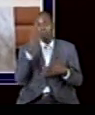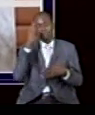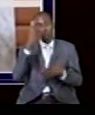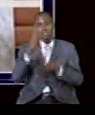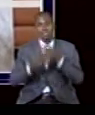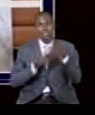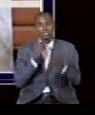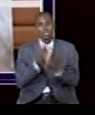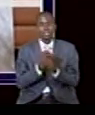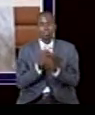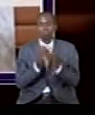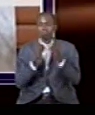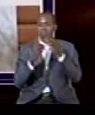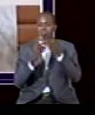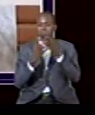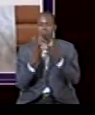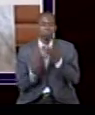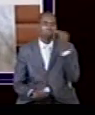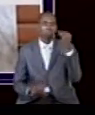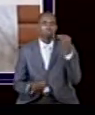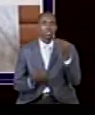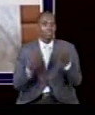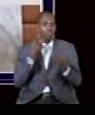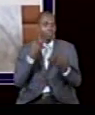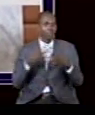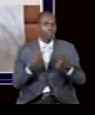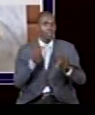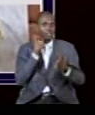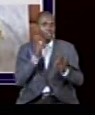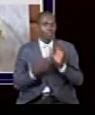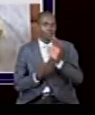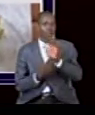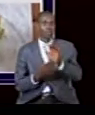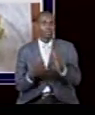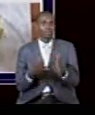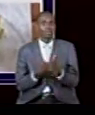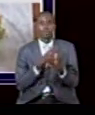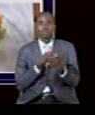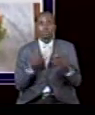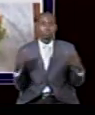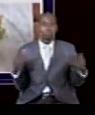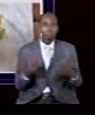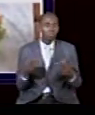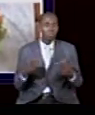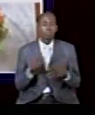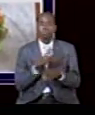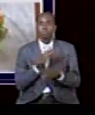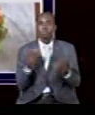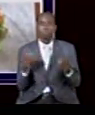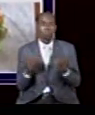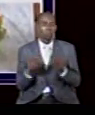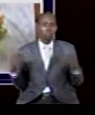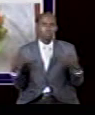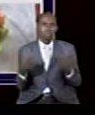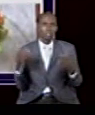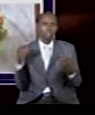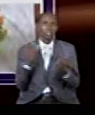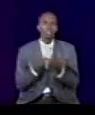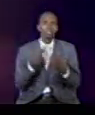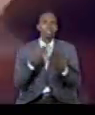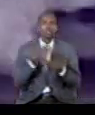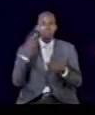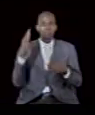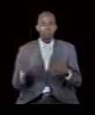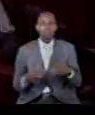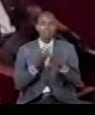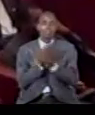just fizzled out. You could see the way she was marching here. No pains, no residue of pain anywhere. Completely